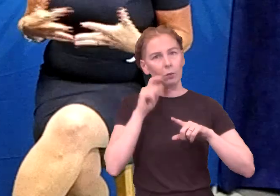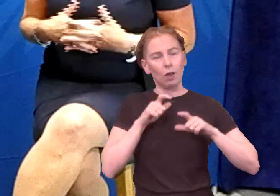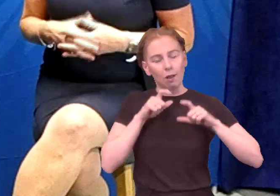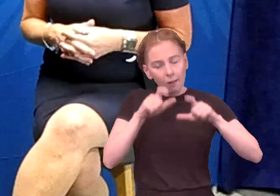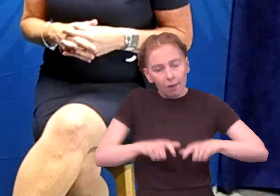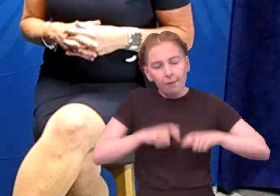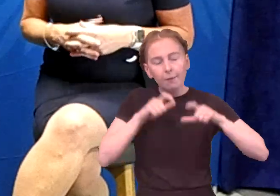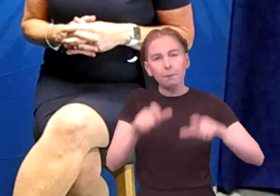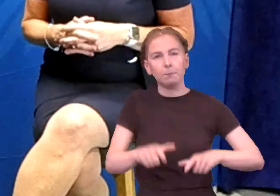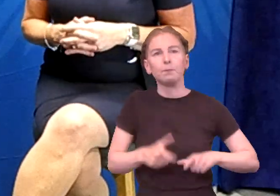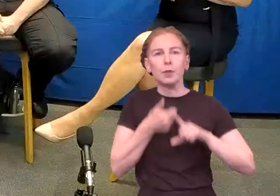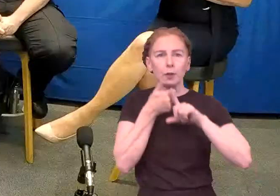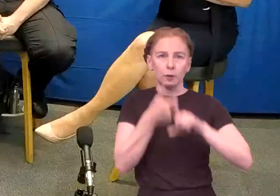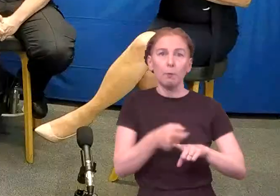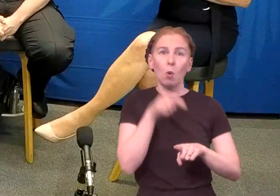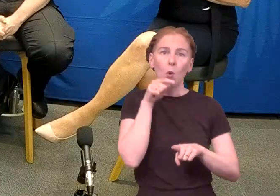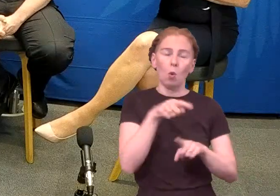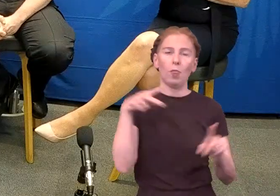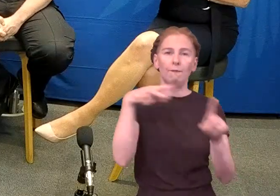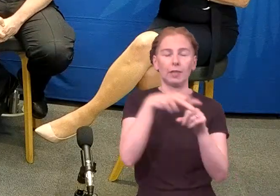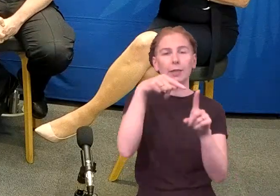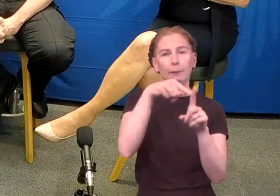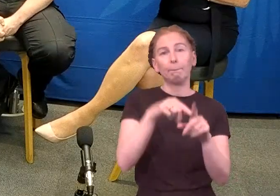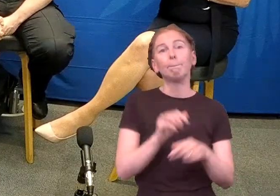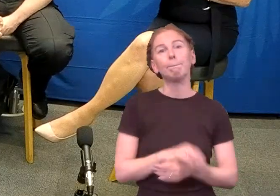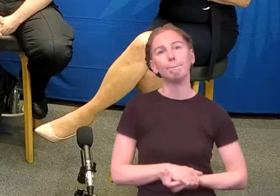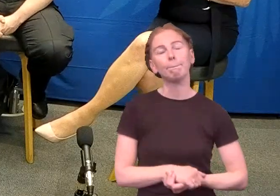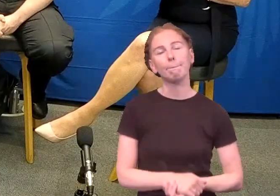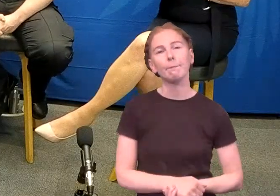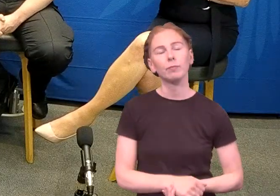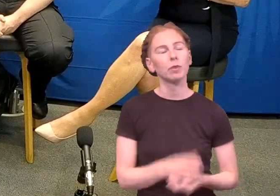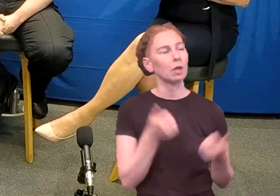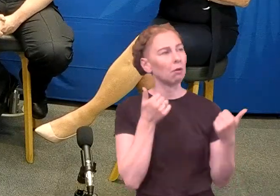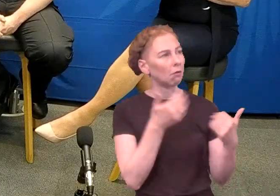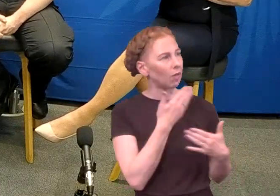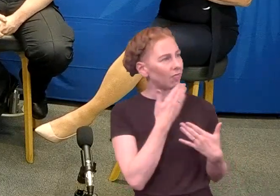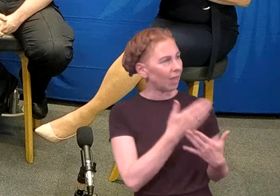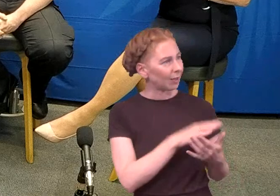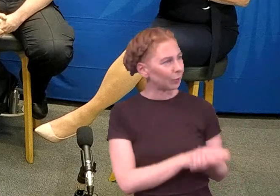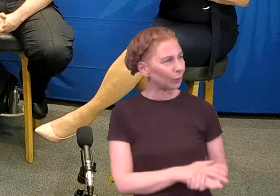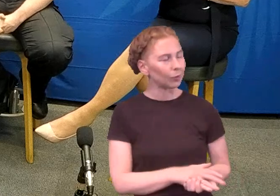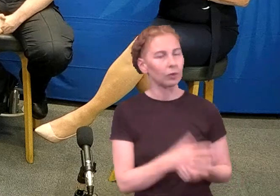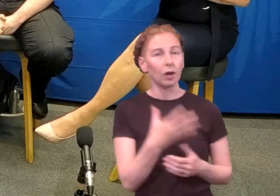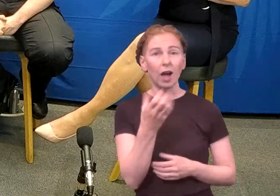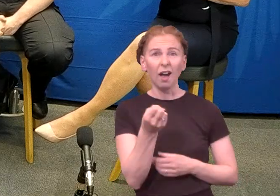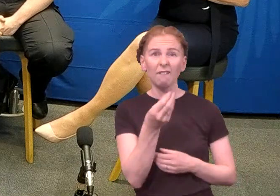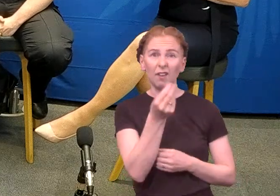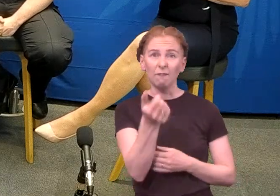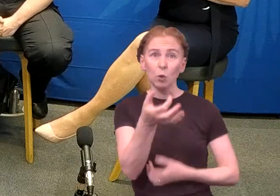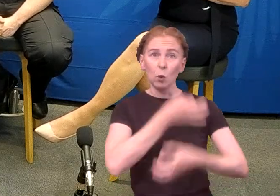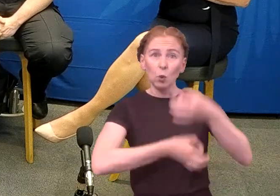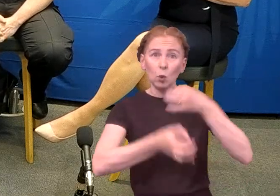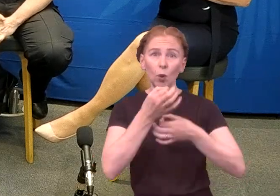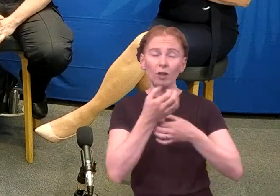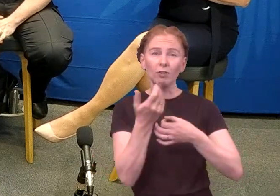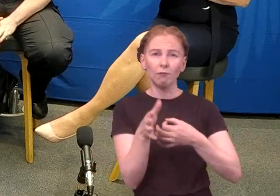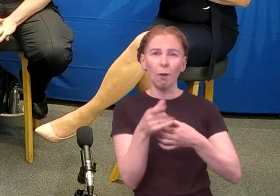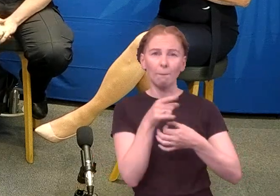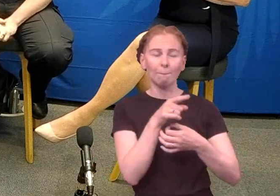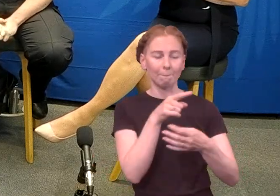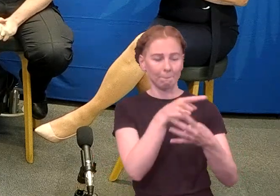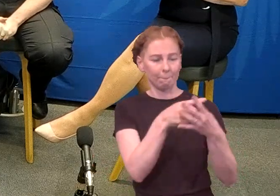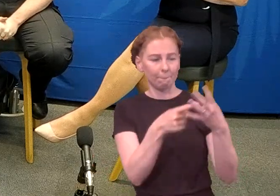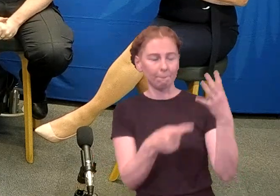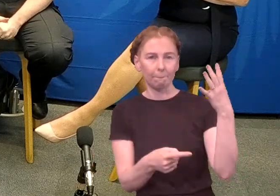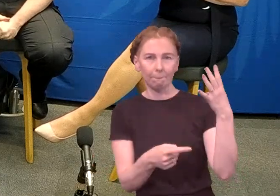for as long as they need. Thank you, that's great. So we've had quite a few questions that have come forward,